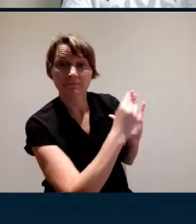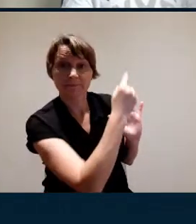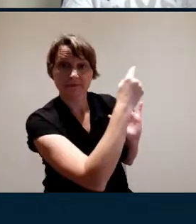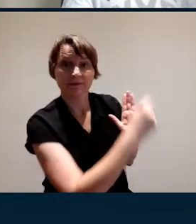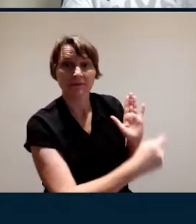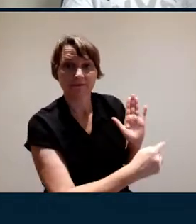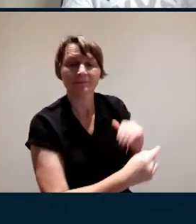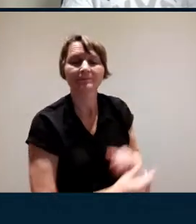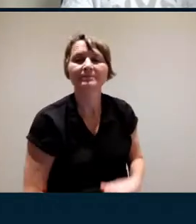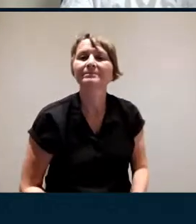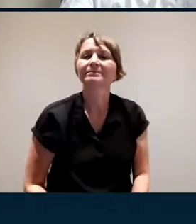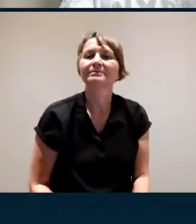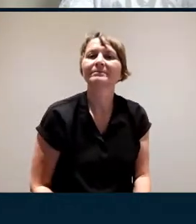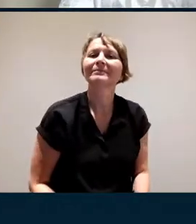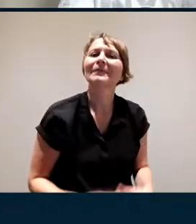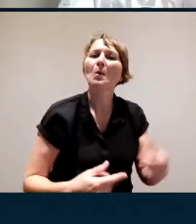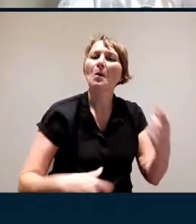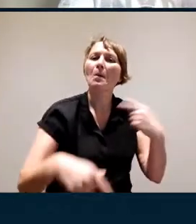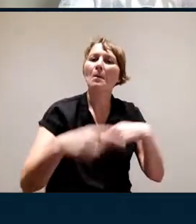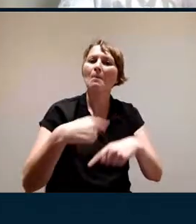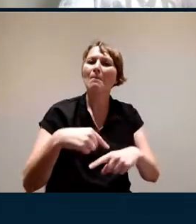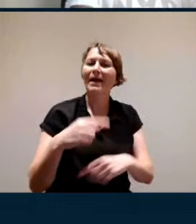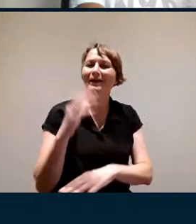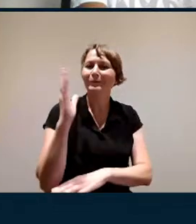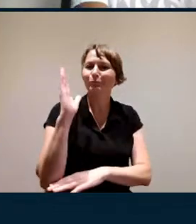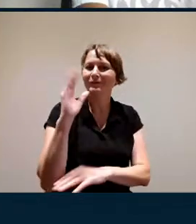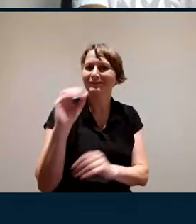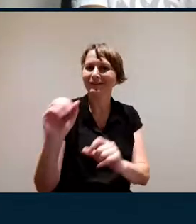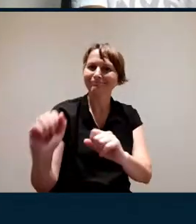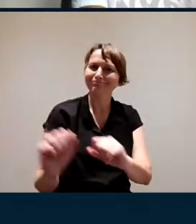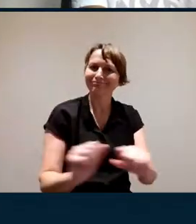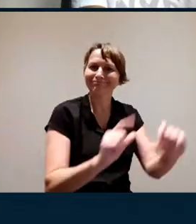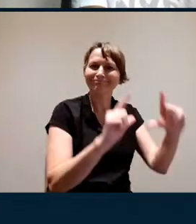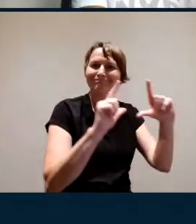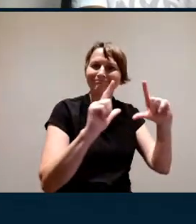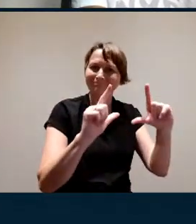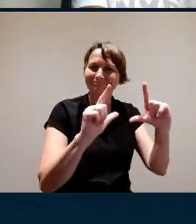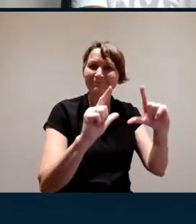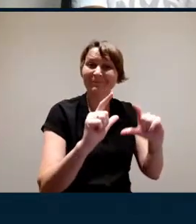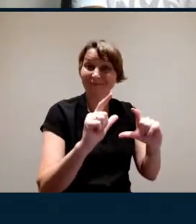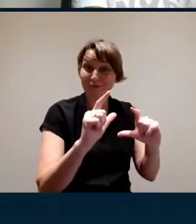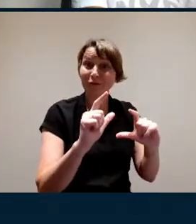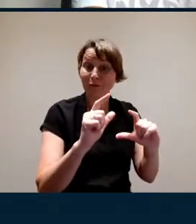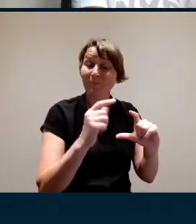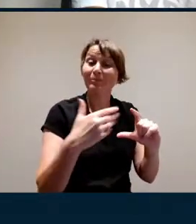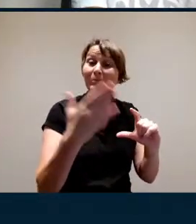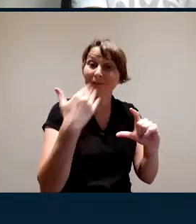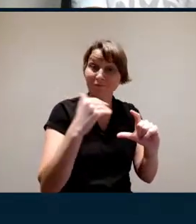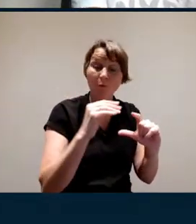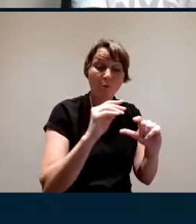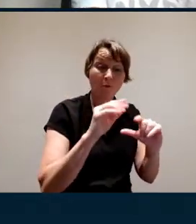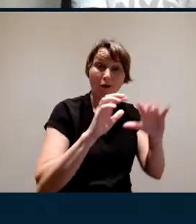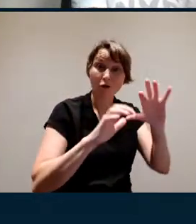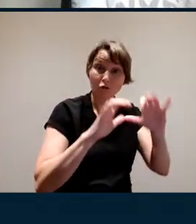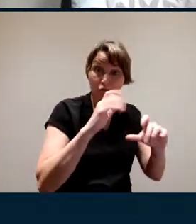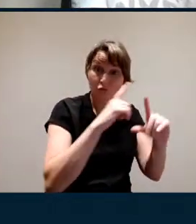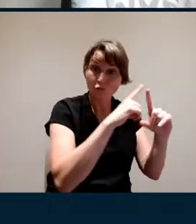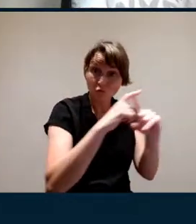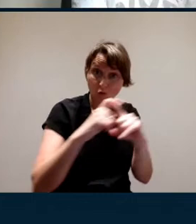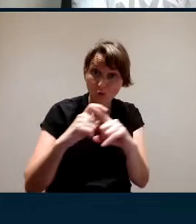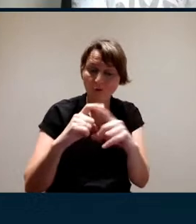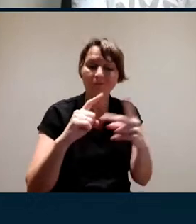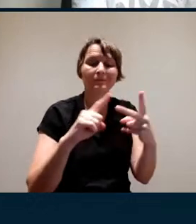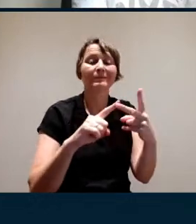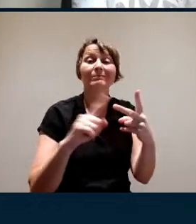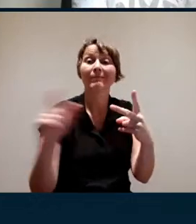to our presentation again. All right, so we have looked at the code, we have looked at extension, and then we are seeing more details